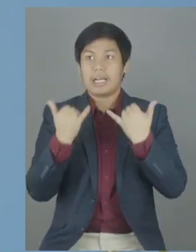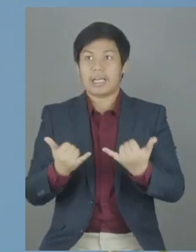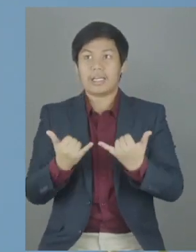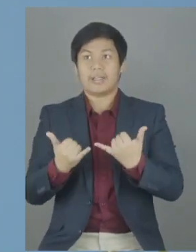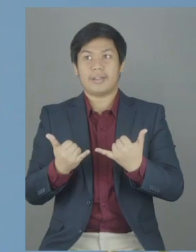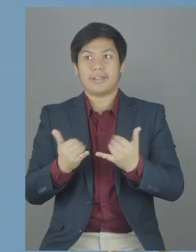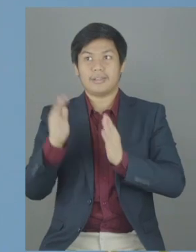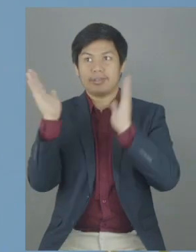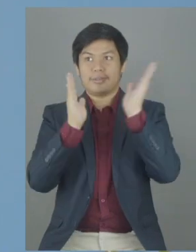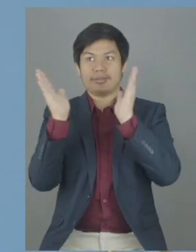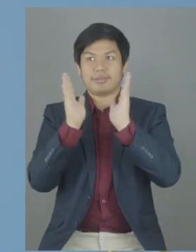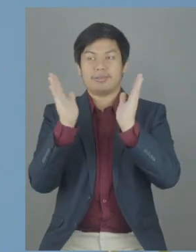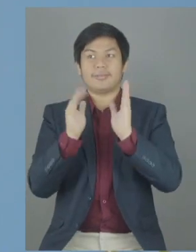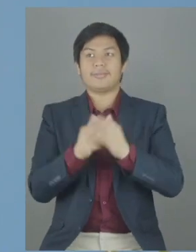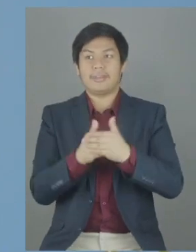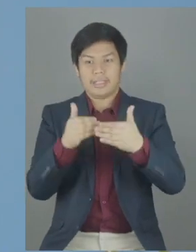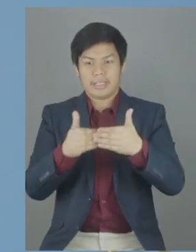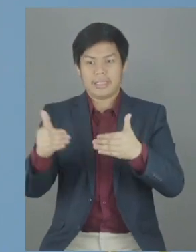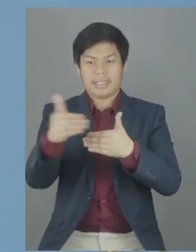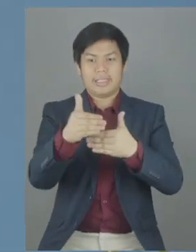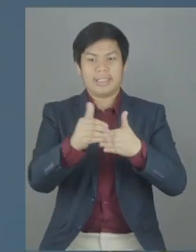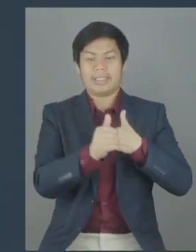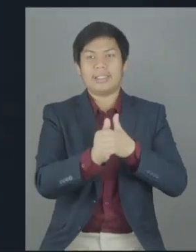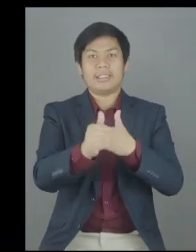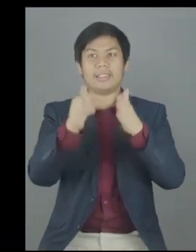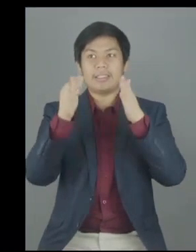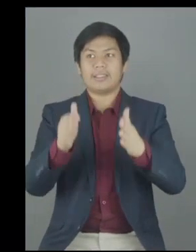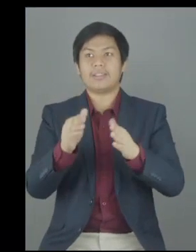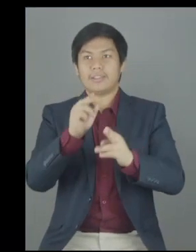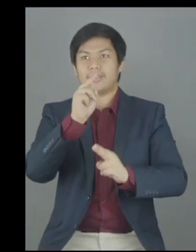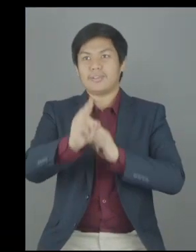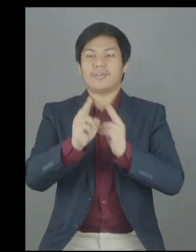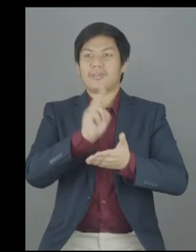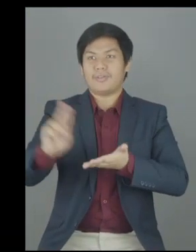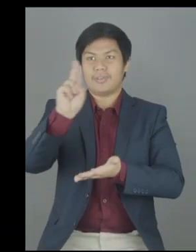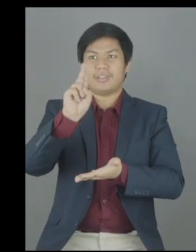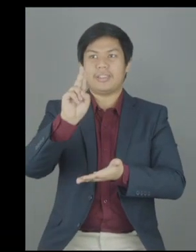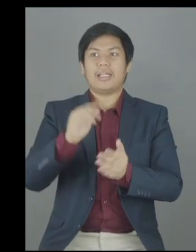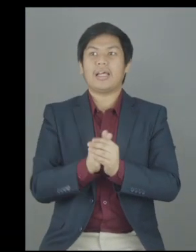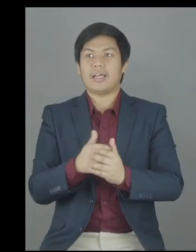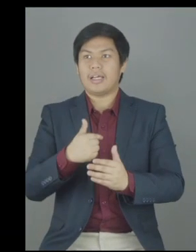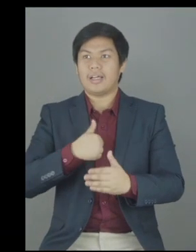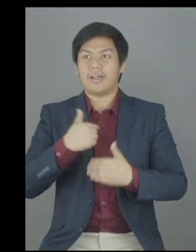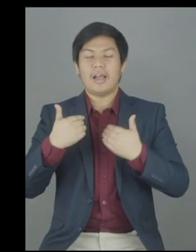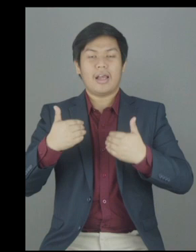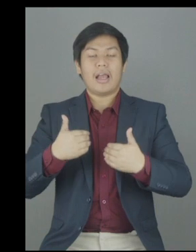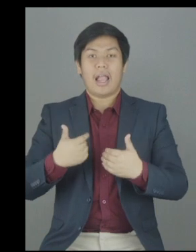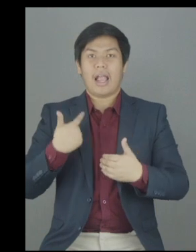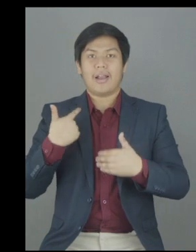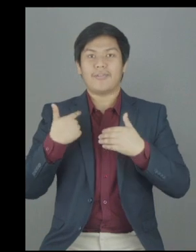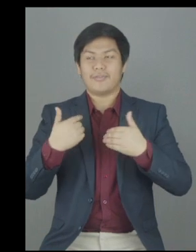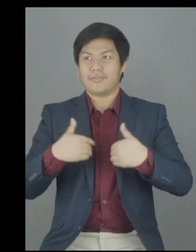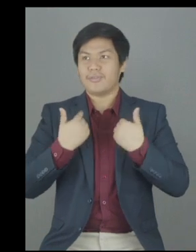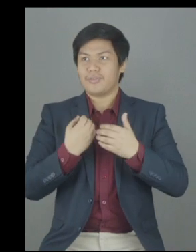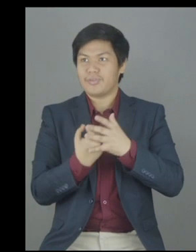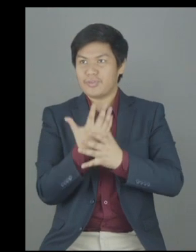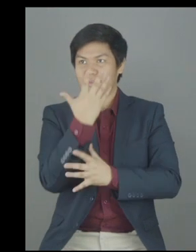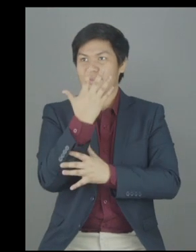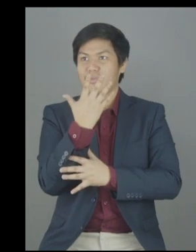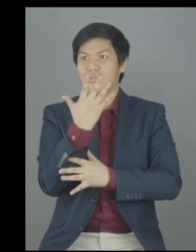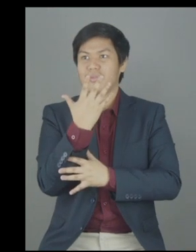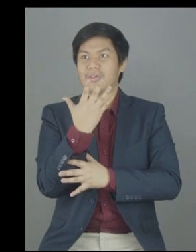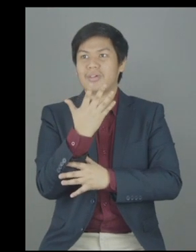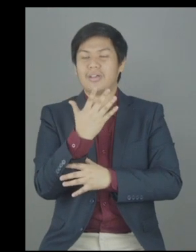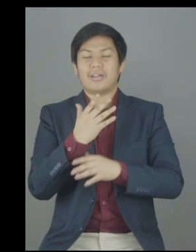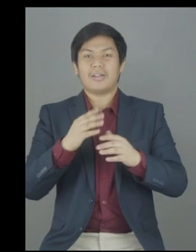I serve as a frontline leader in University Belt. I am also a youth group or Y group leader and a youth small